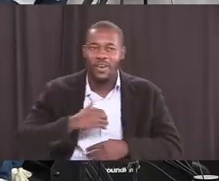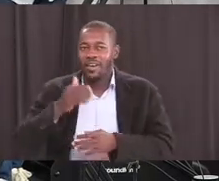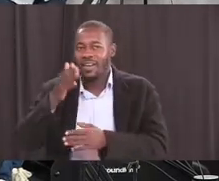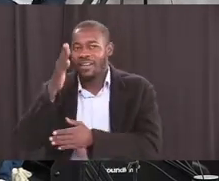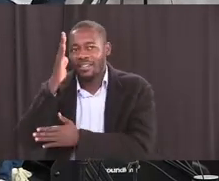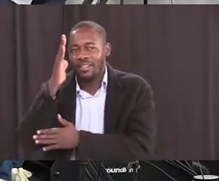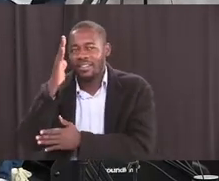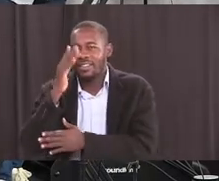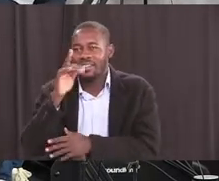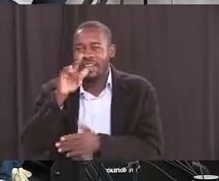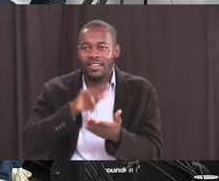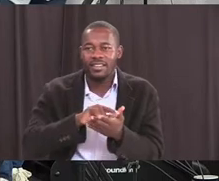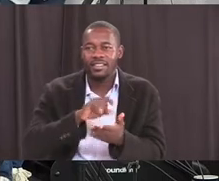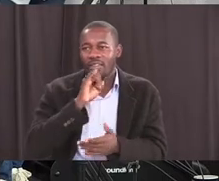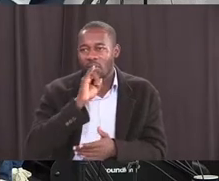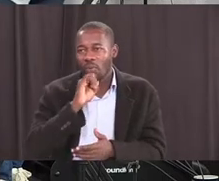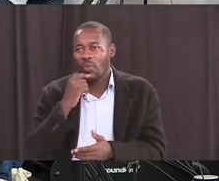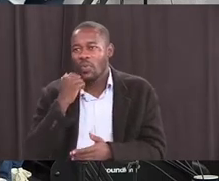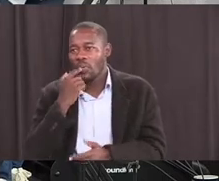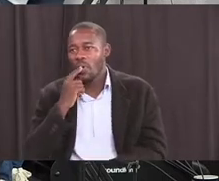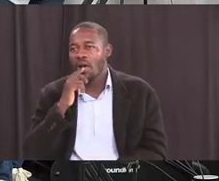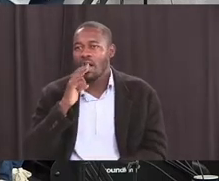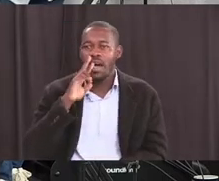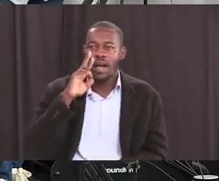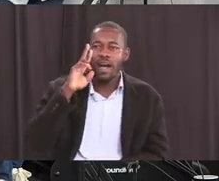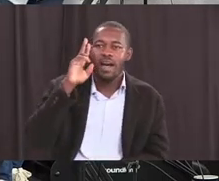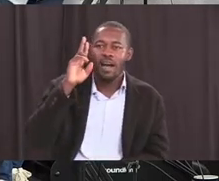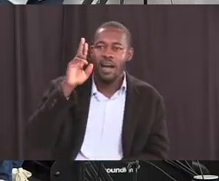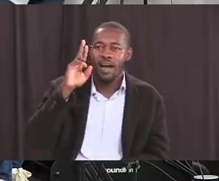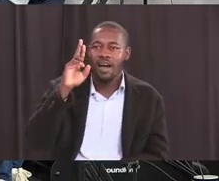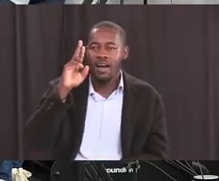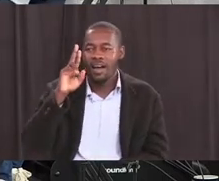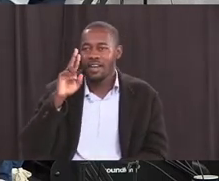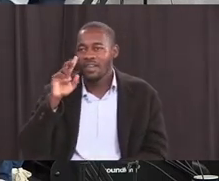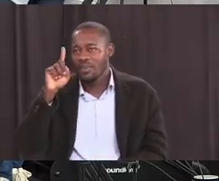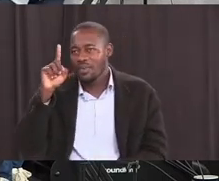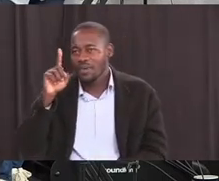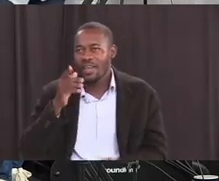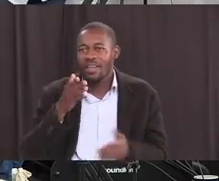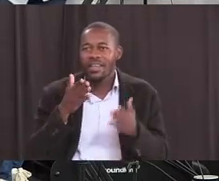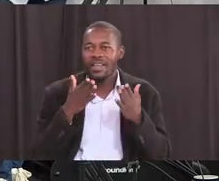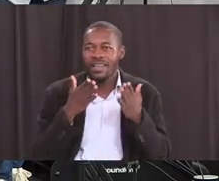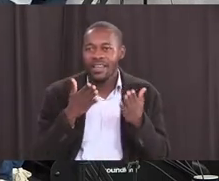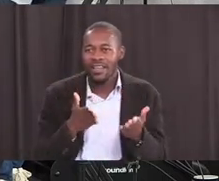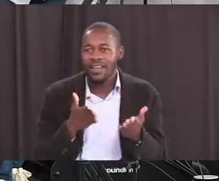God, that is who you are. You are here,